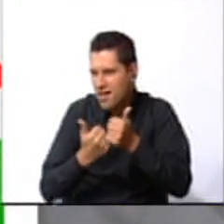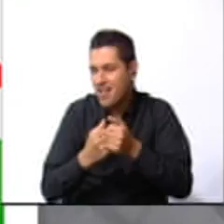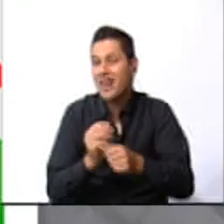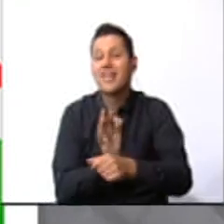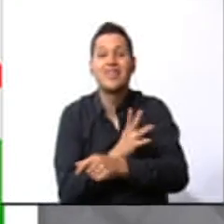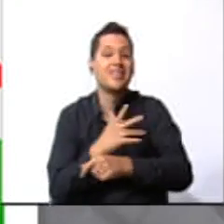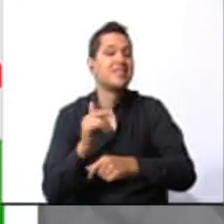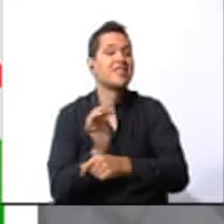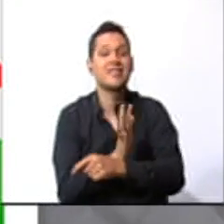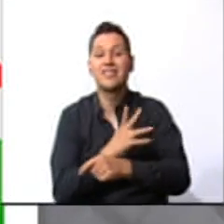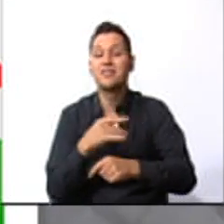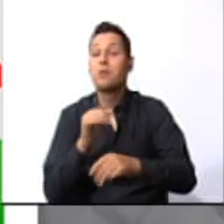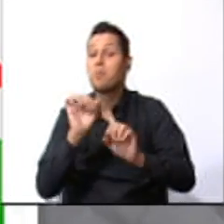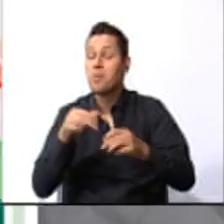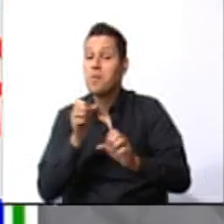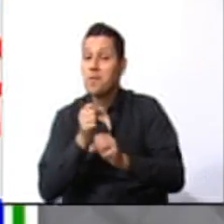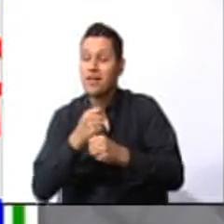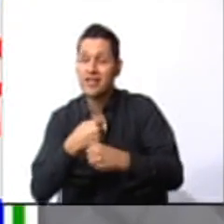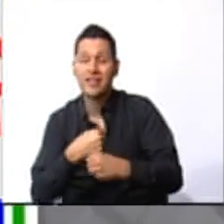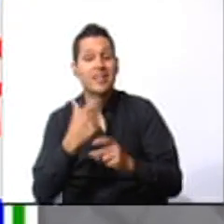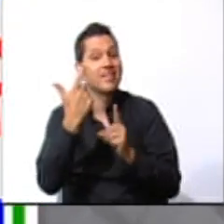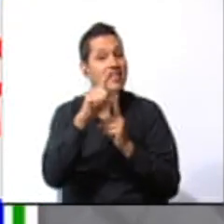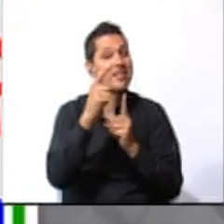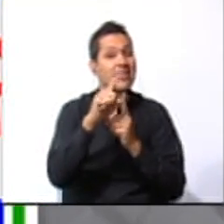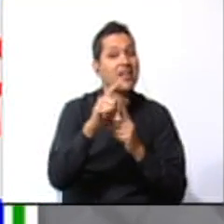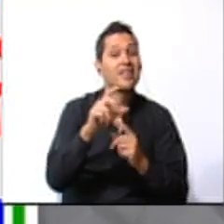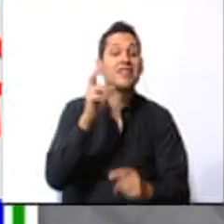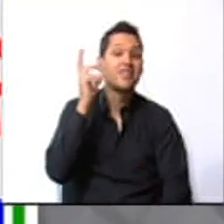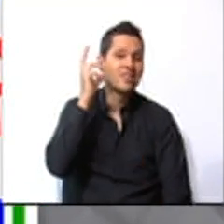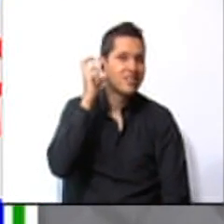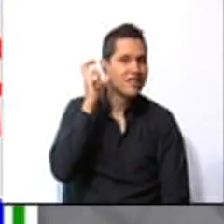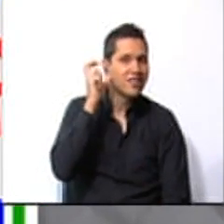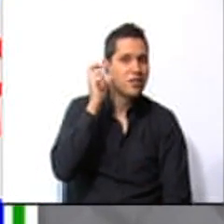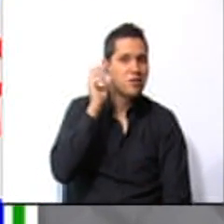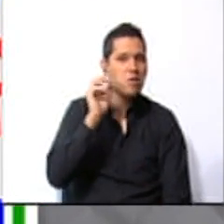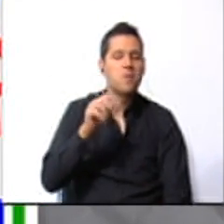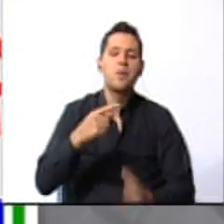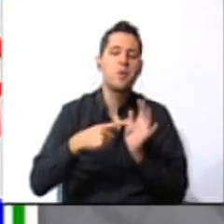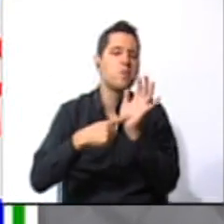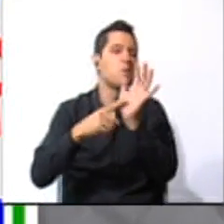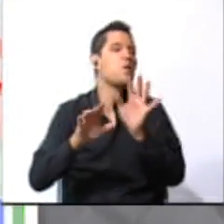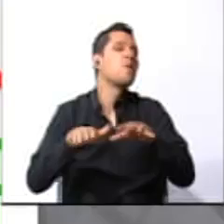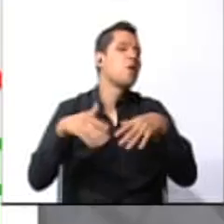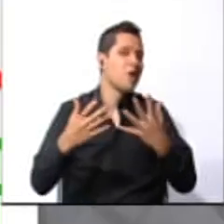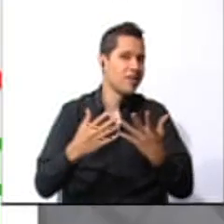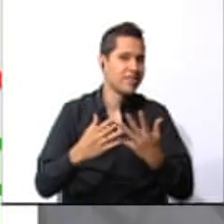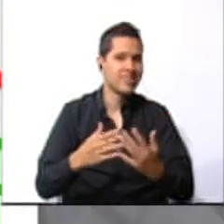the letter sounds? We can show you.